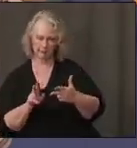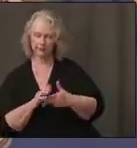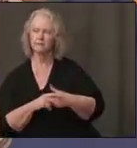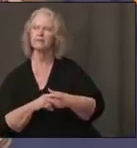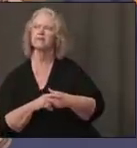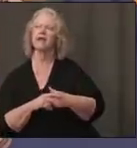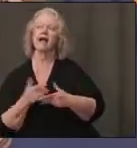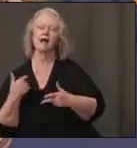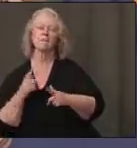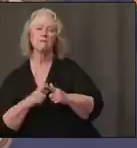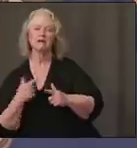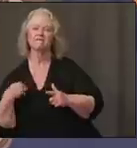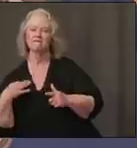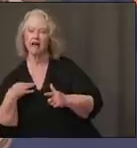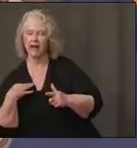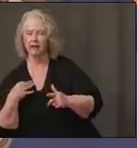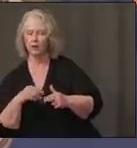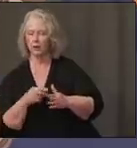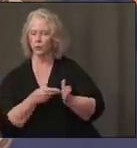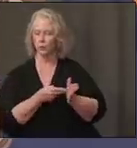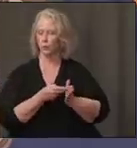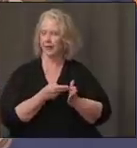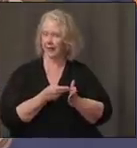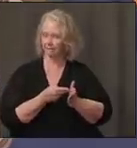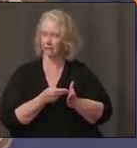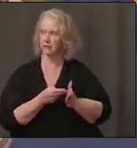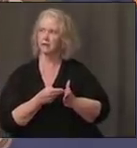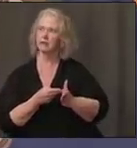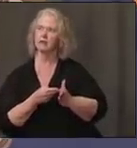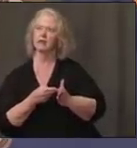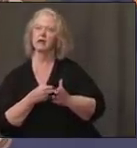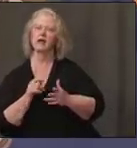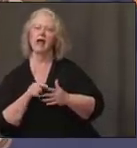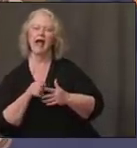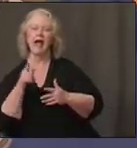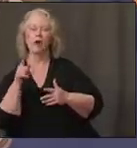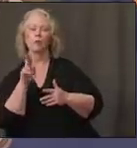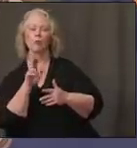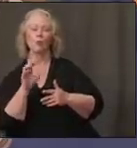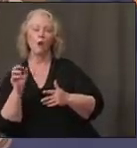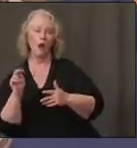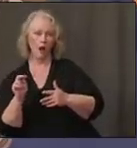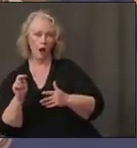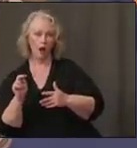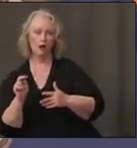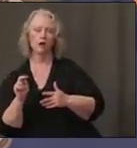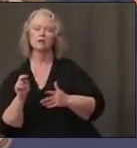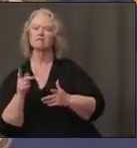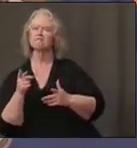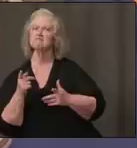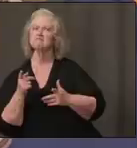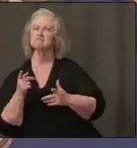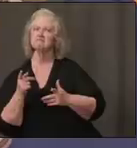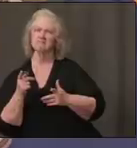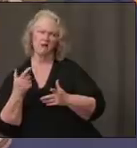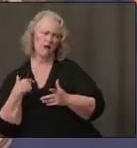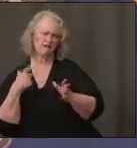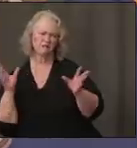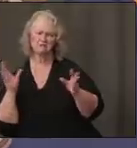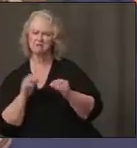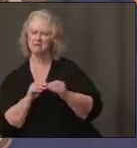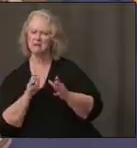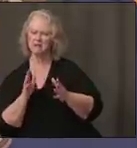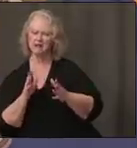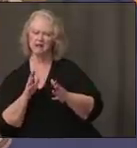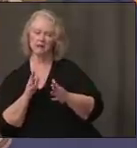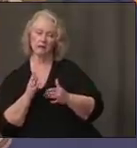have volunteers in the greater New Haven area. We have a course at UConn. I think we'll be ramping up from probably 300 or 400 people